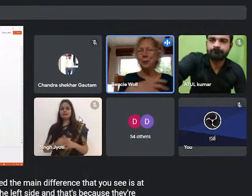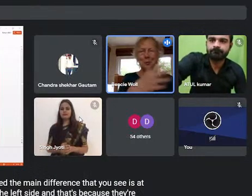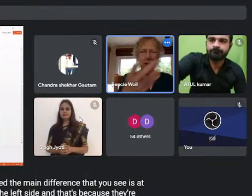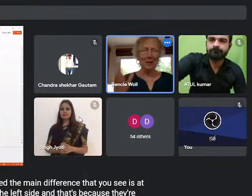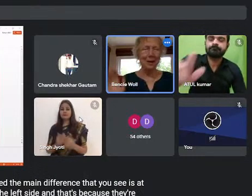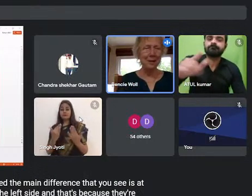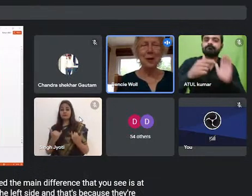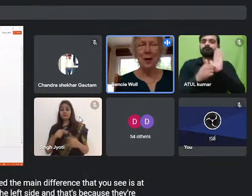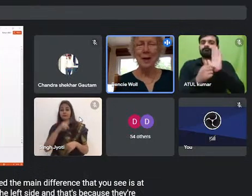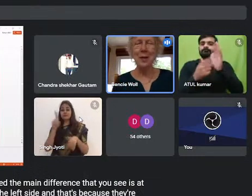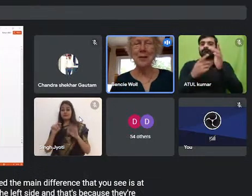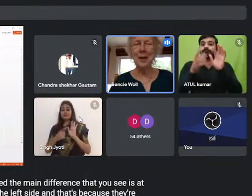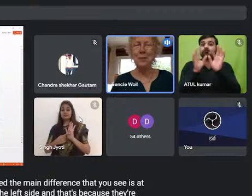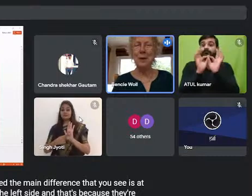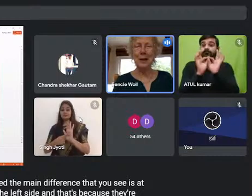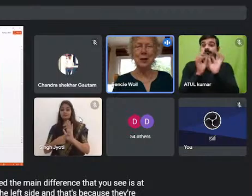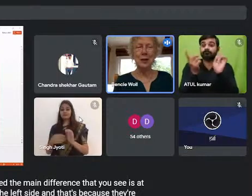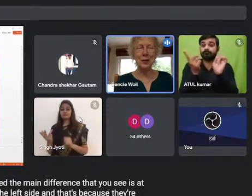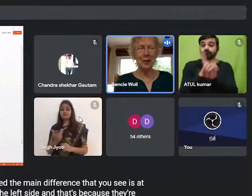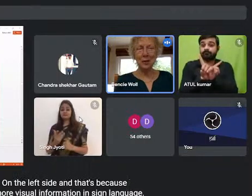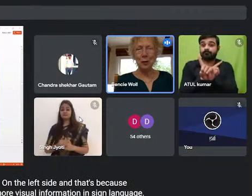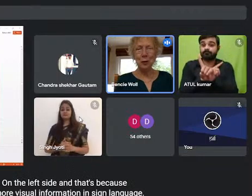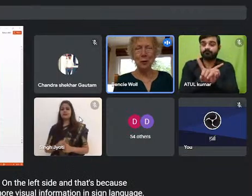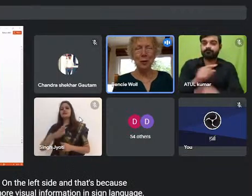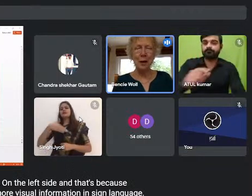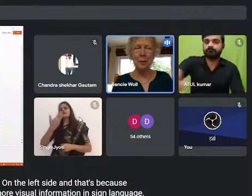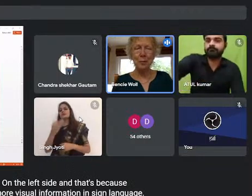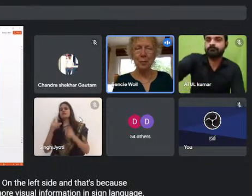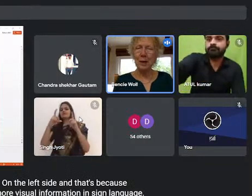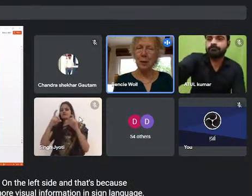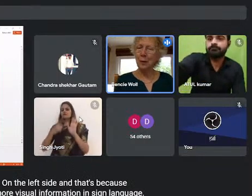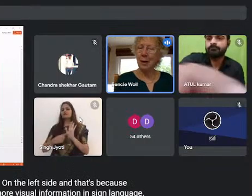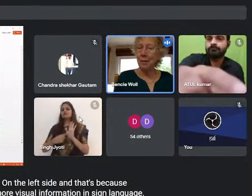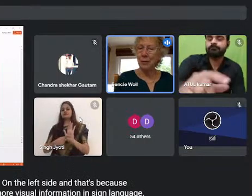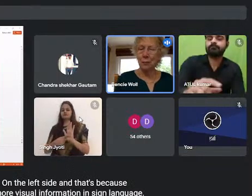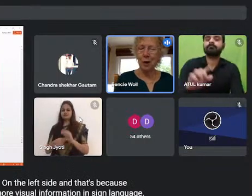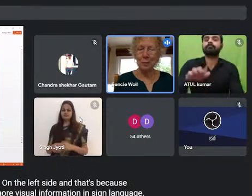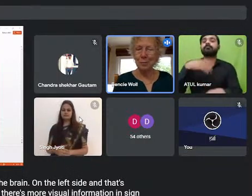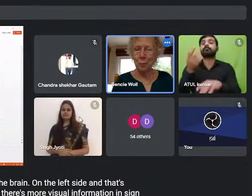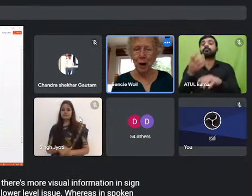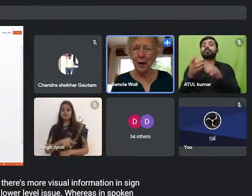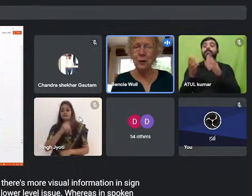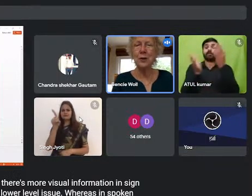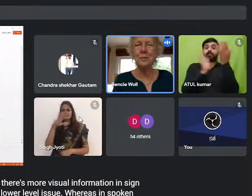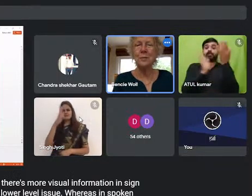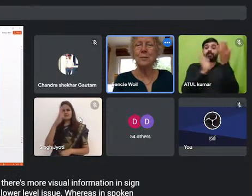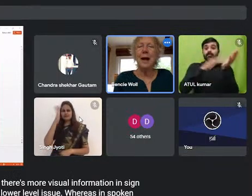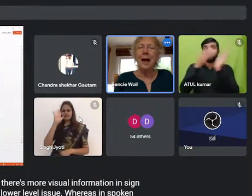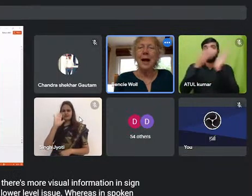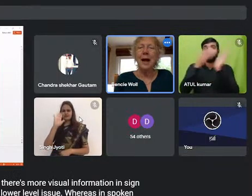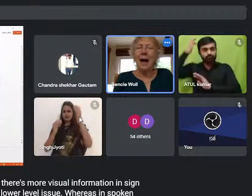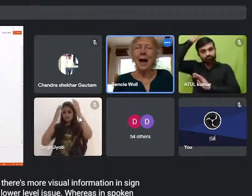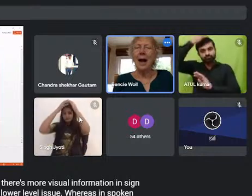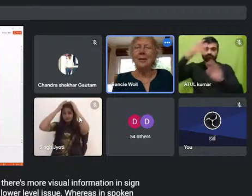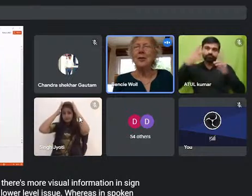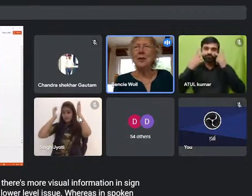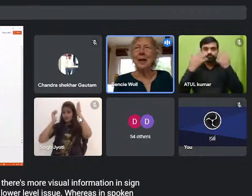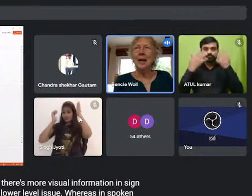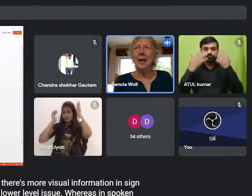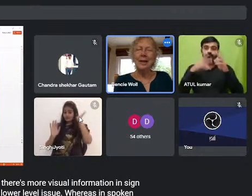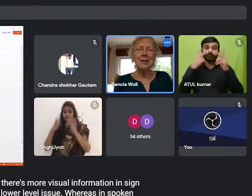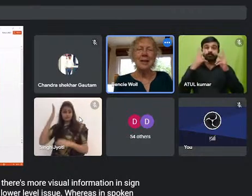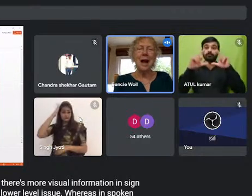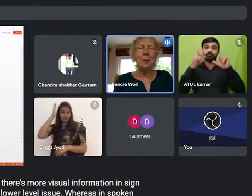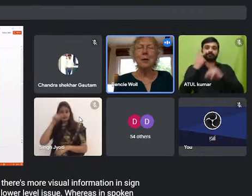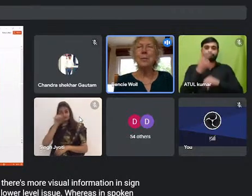show you, another set of pictures. You should all now be familiar with left and right brains.